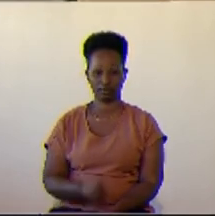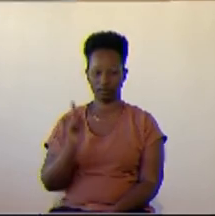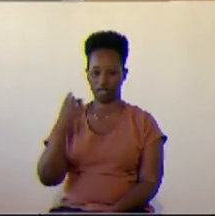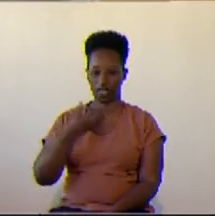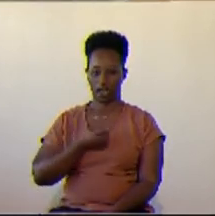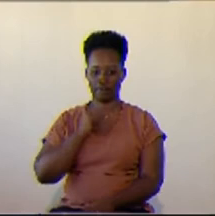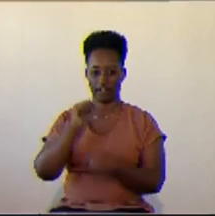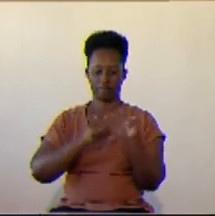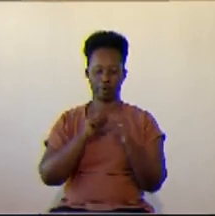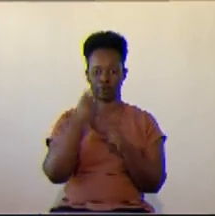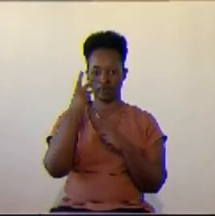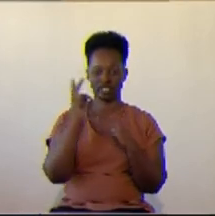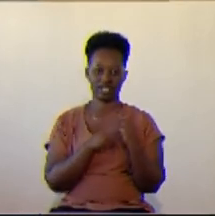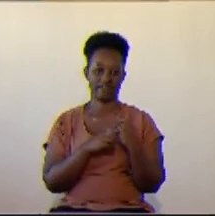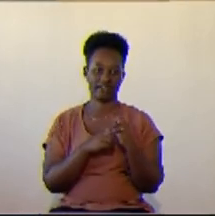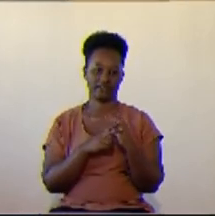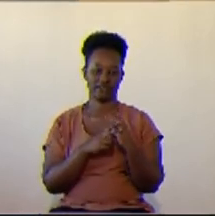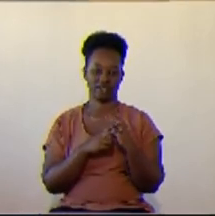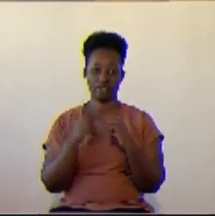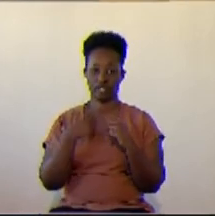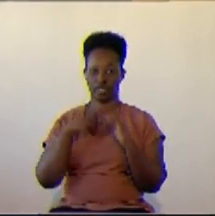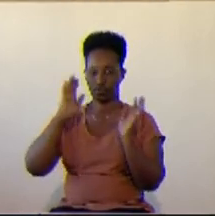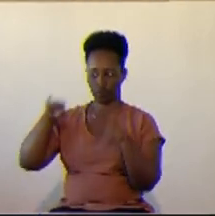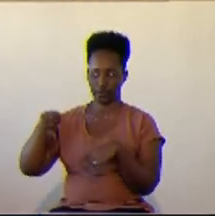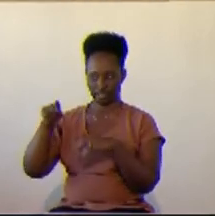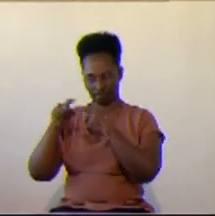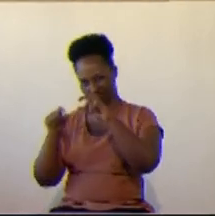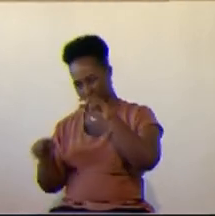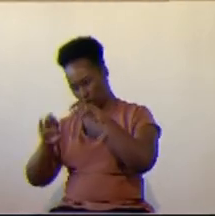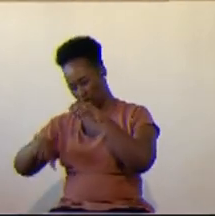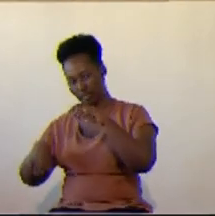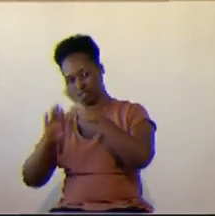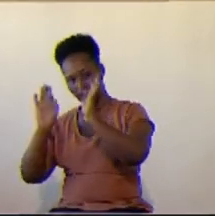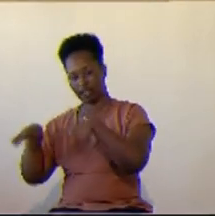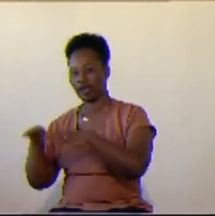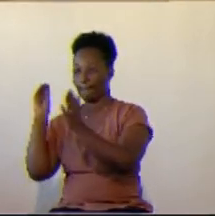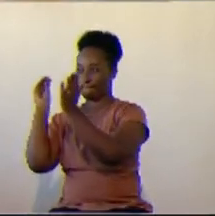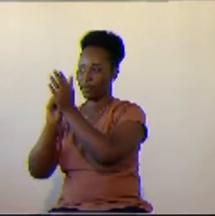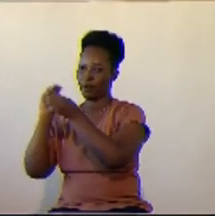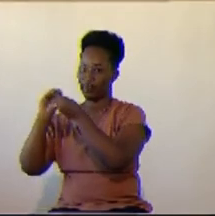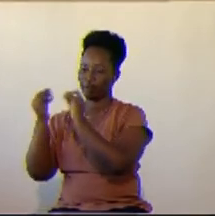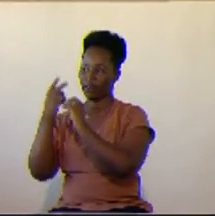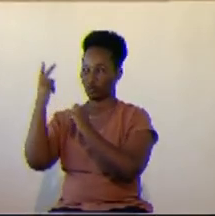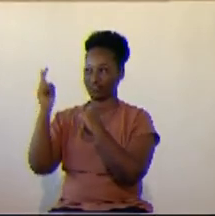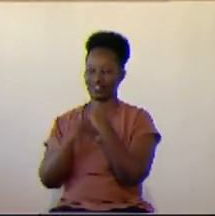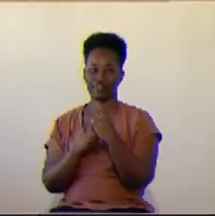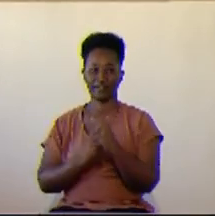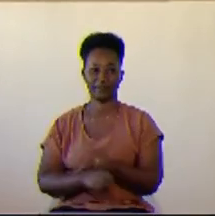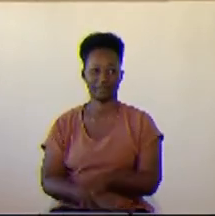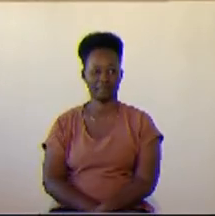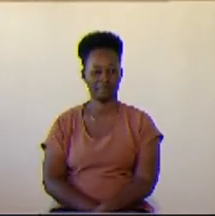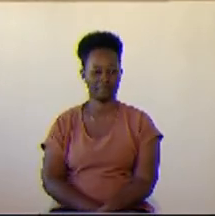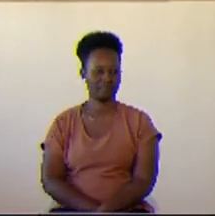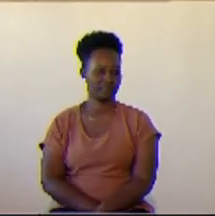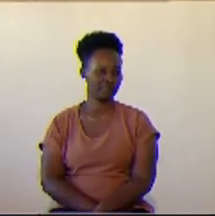about 27. I'm ignoring this height. So let me just record that as 27. So